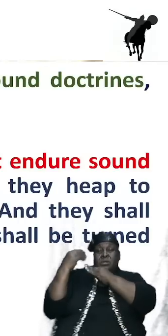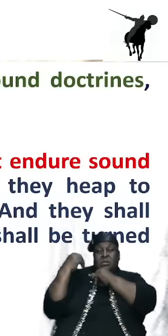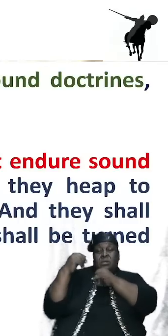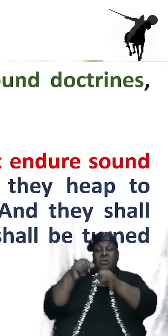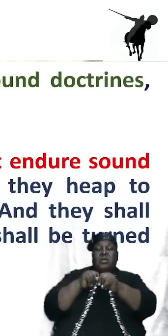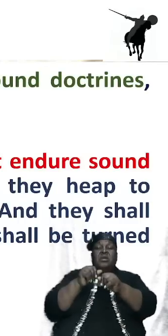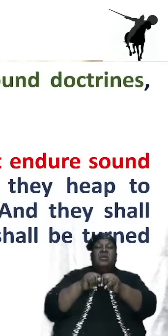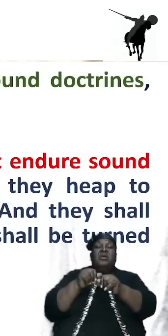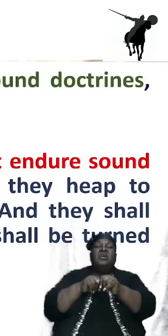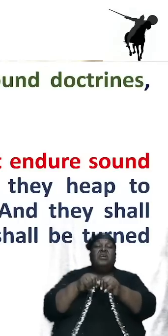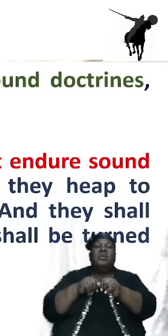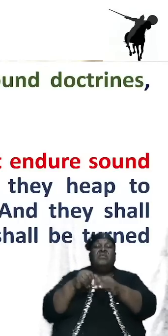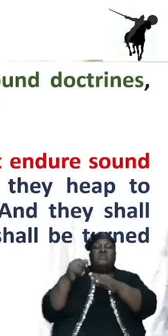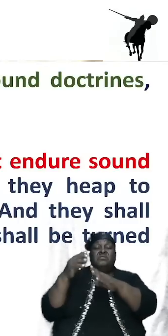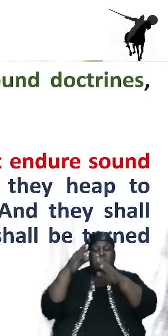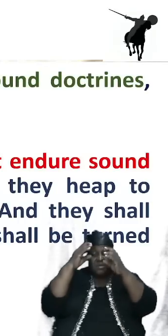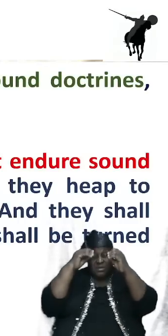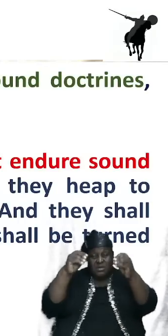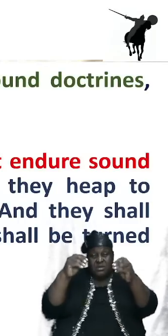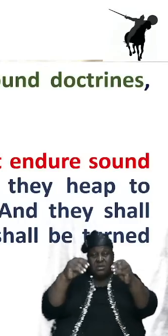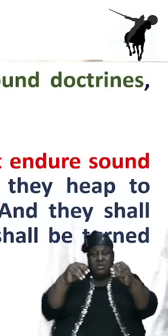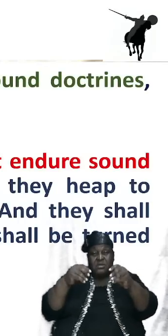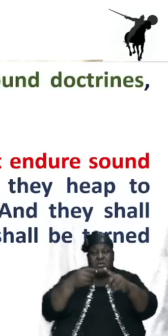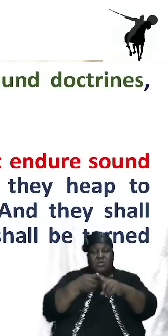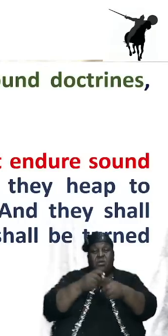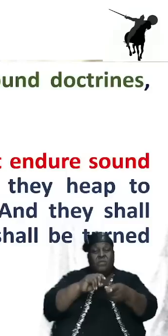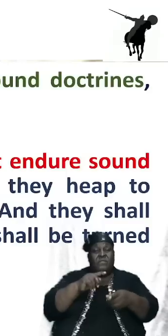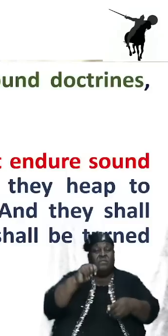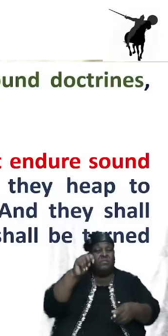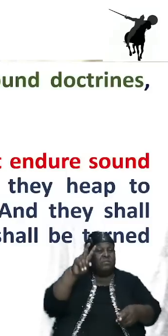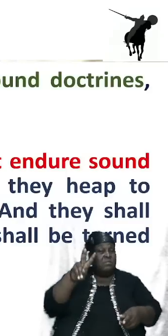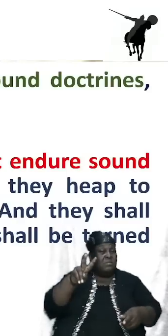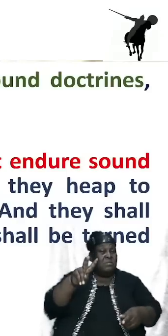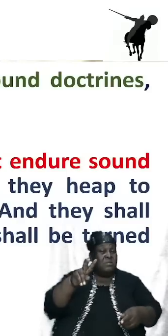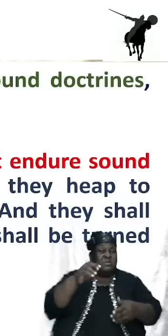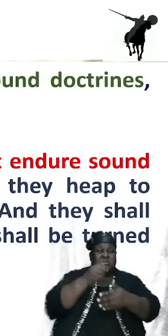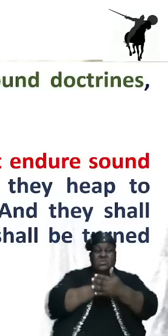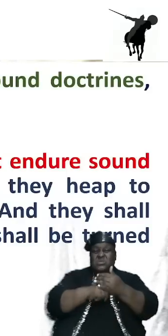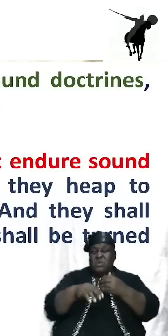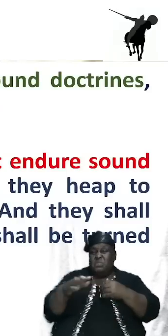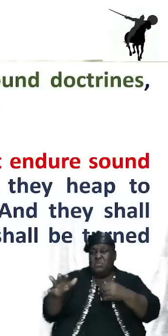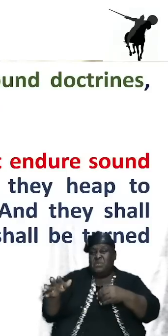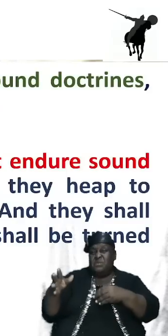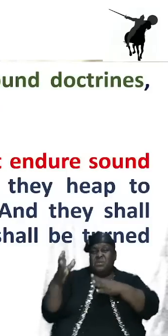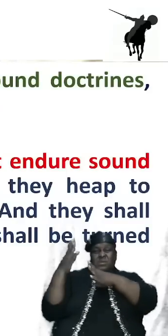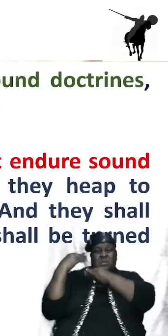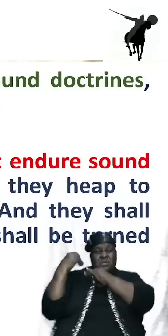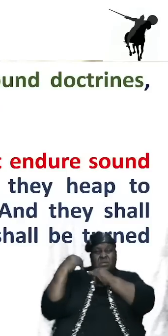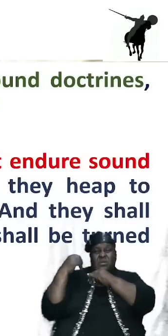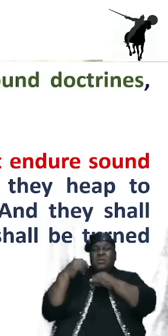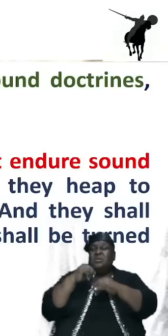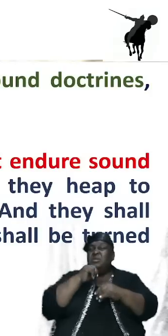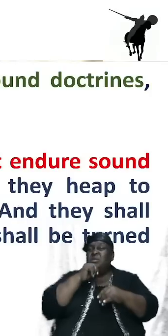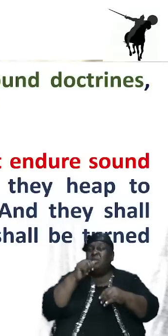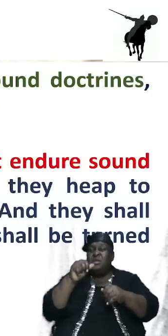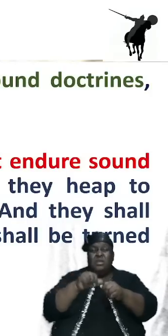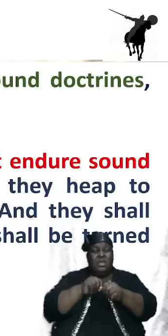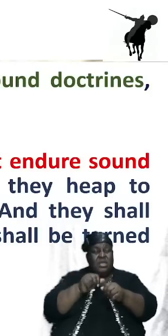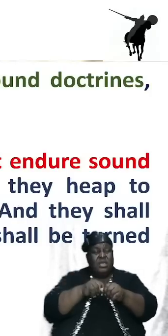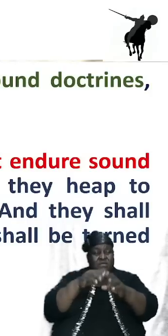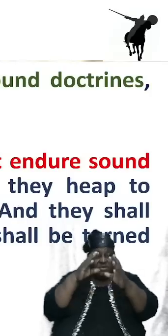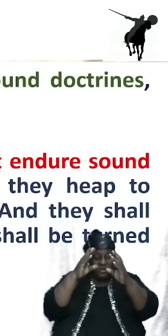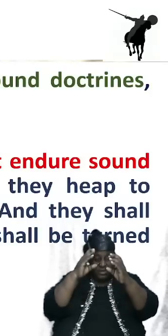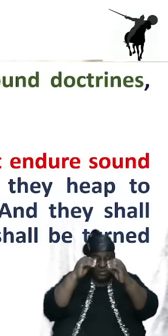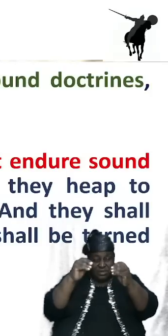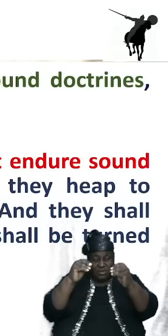teaching that comes on the TV is something that we should accept. Not every teaching that sounds sweet and nice is what we should accept. We